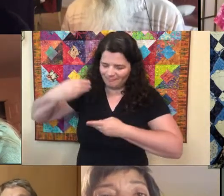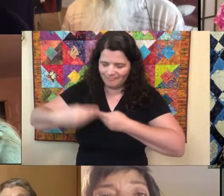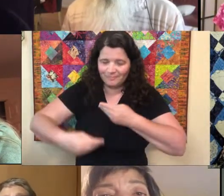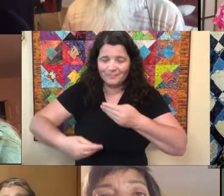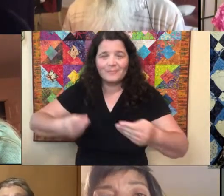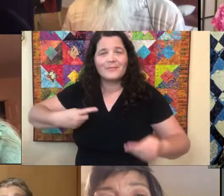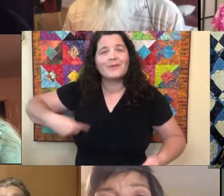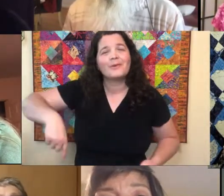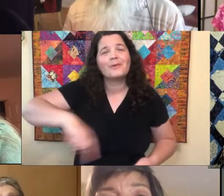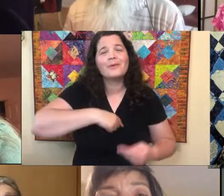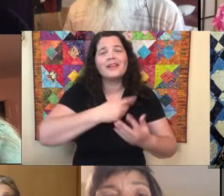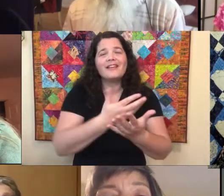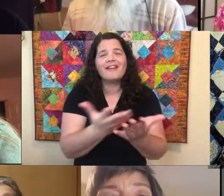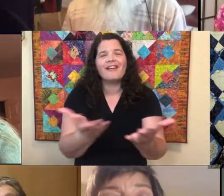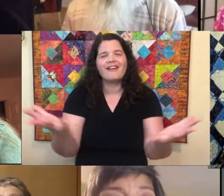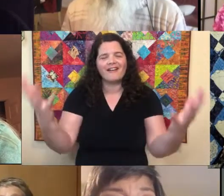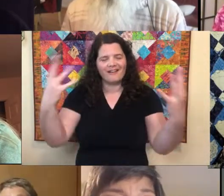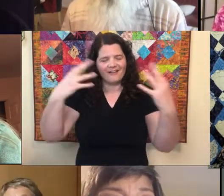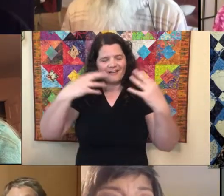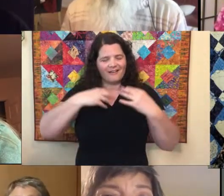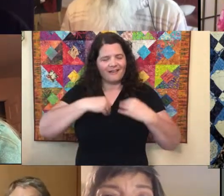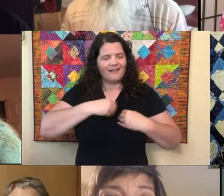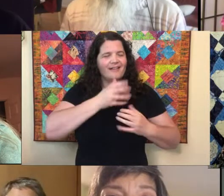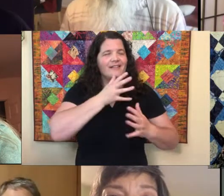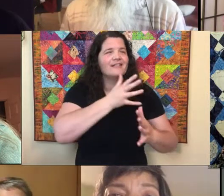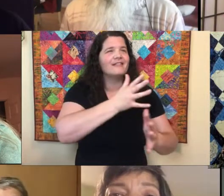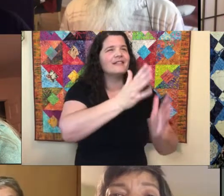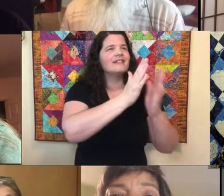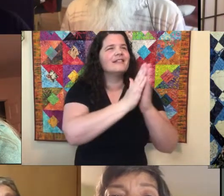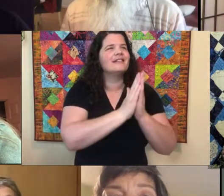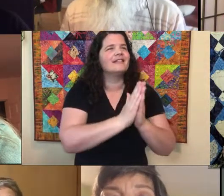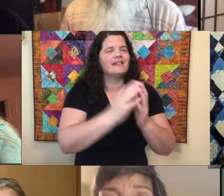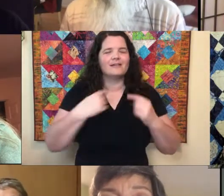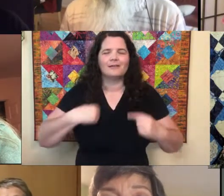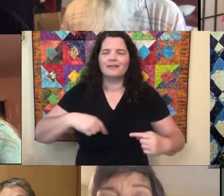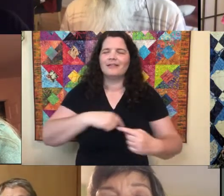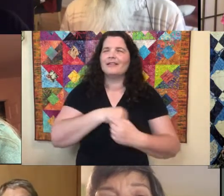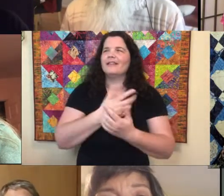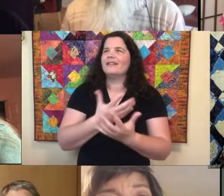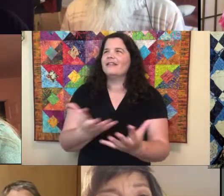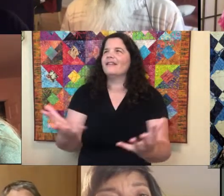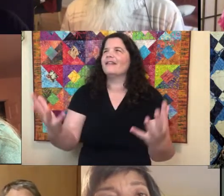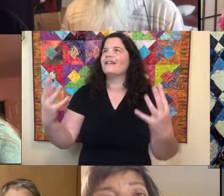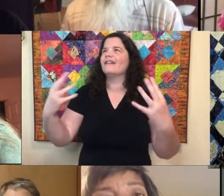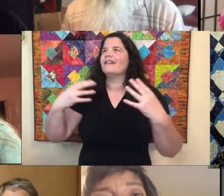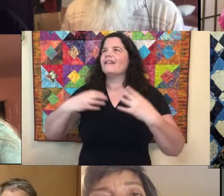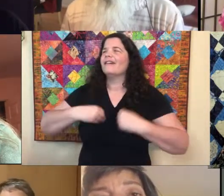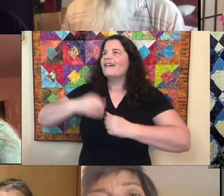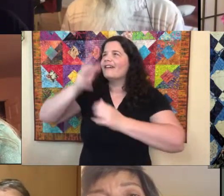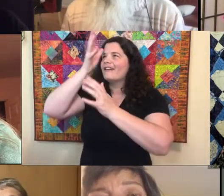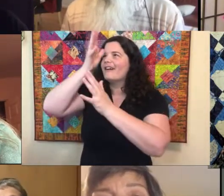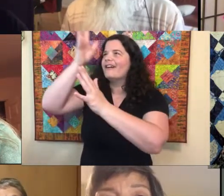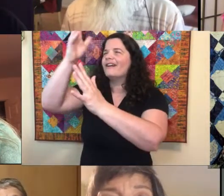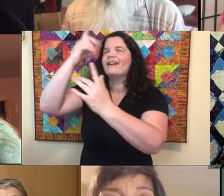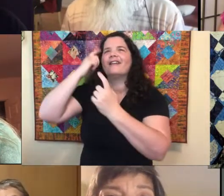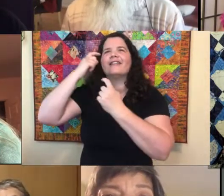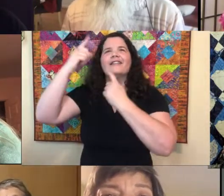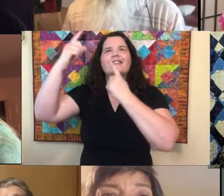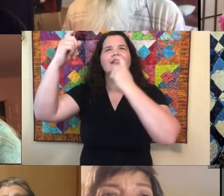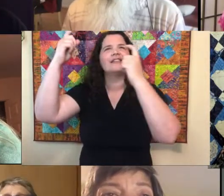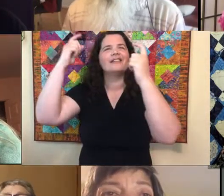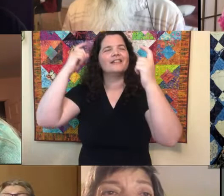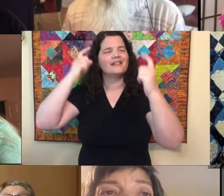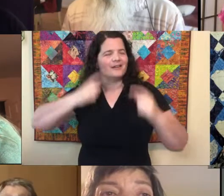ages. We are our grandmother's prayers, and we are our